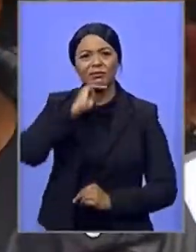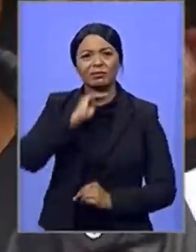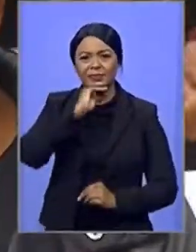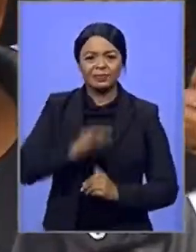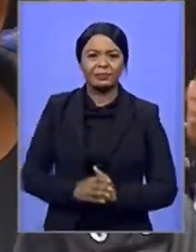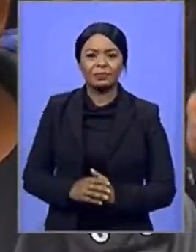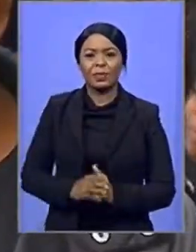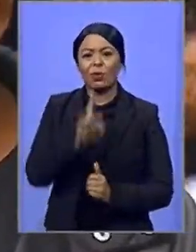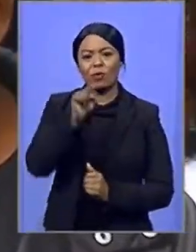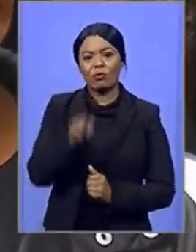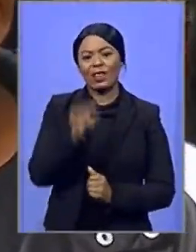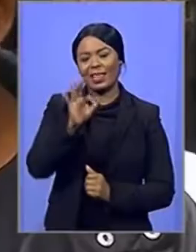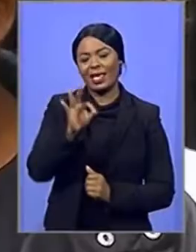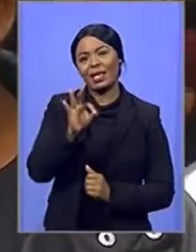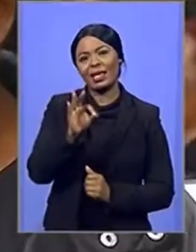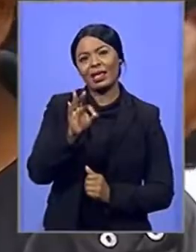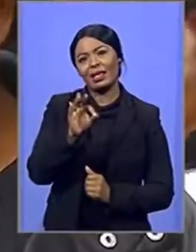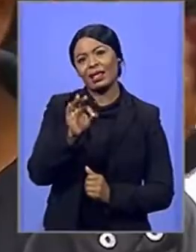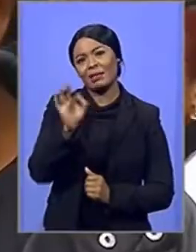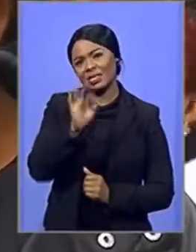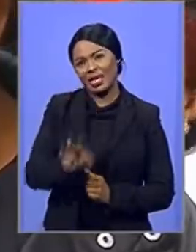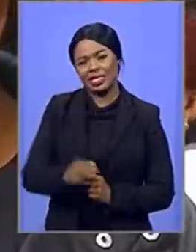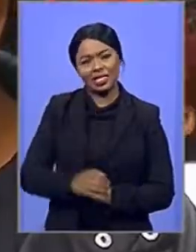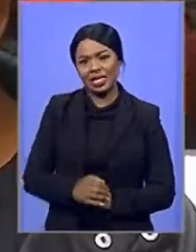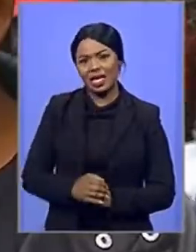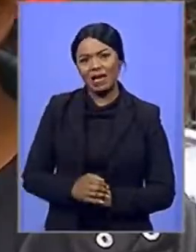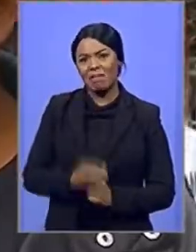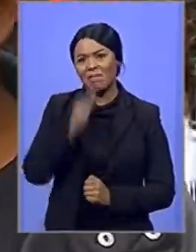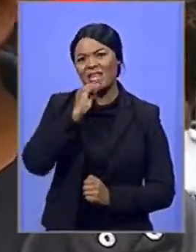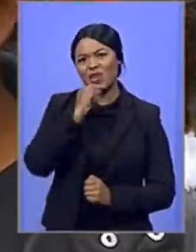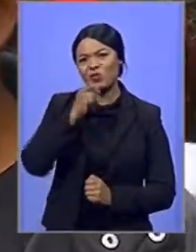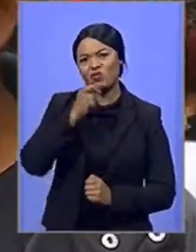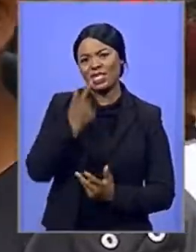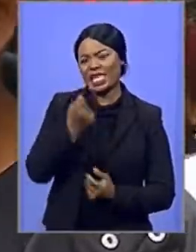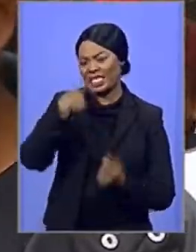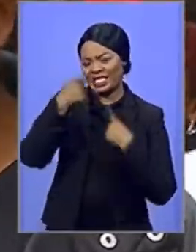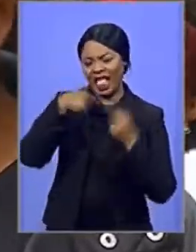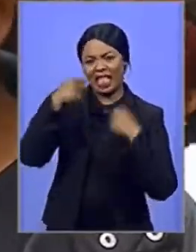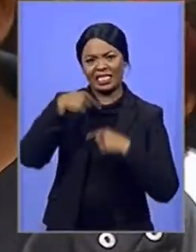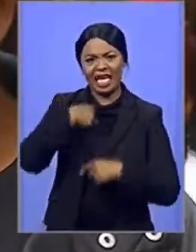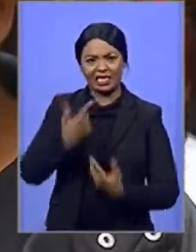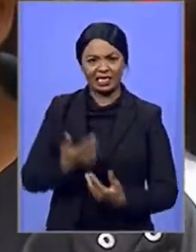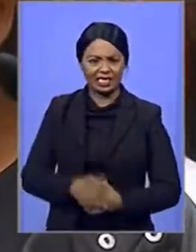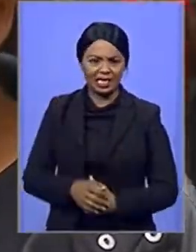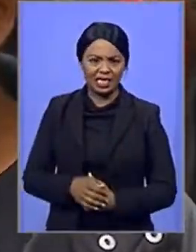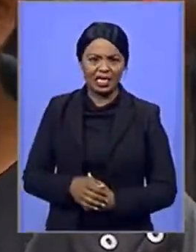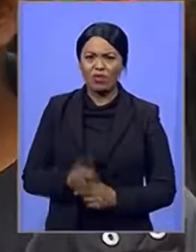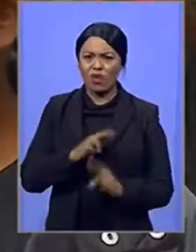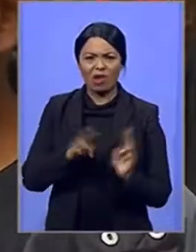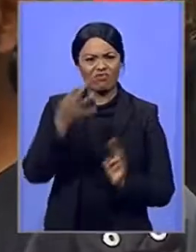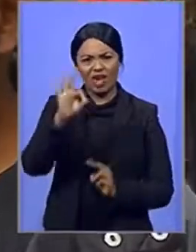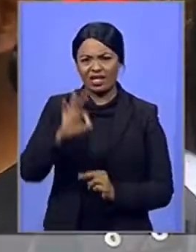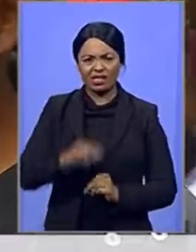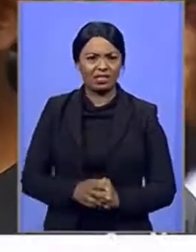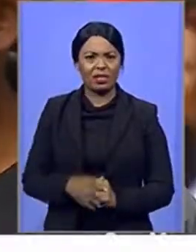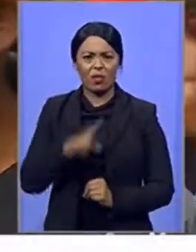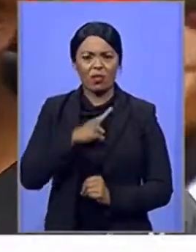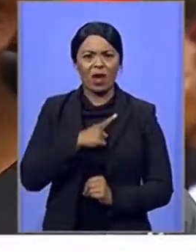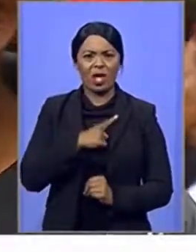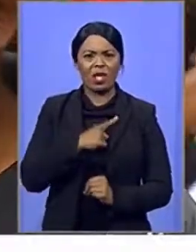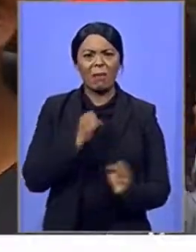1.39% that SARS is offering is an insult to us. It can't be correct and it can't be right that from the